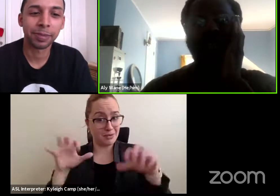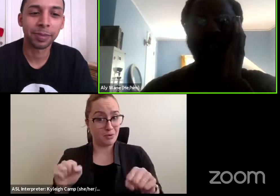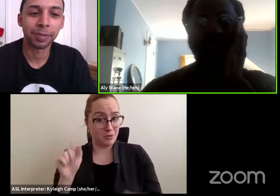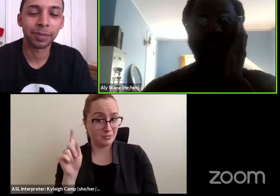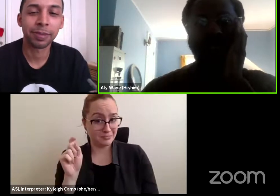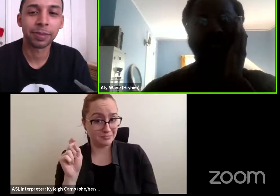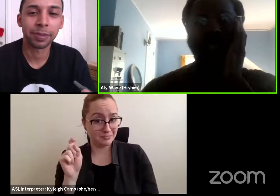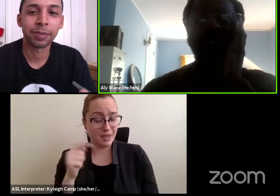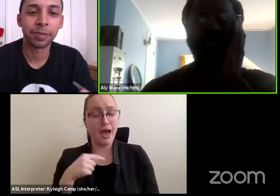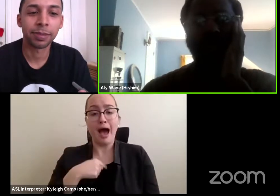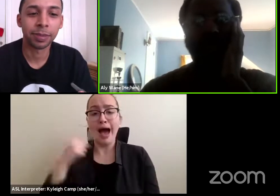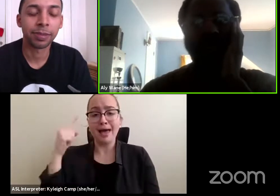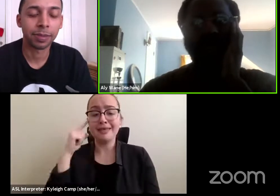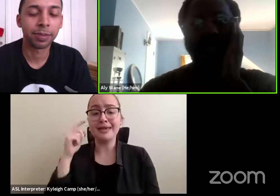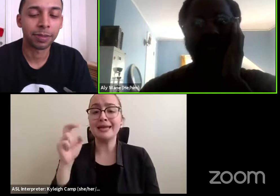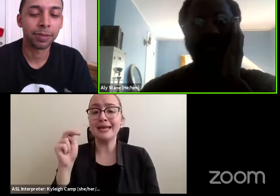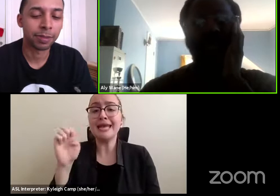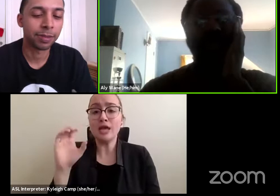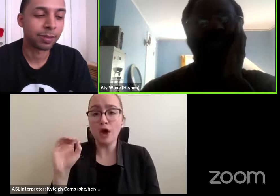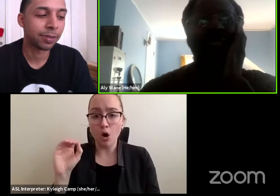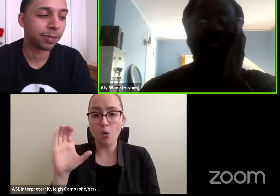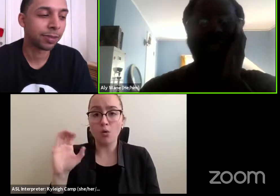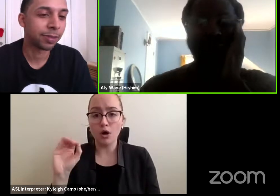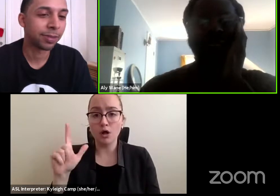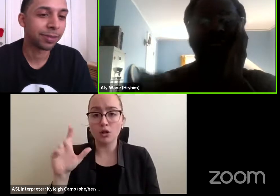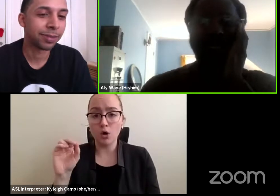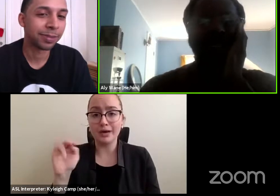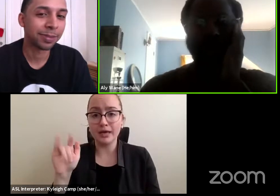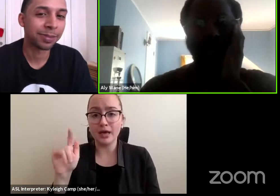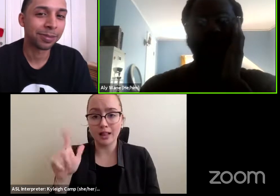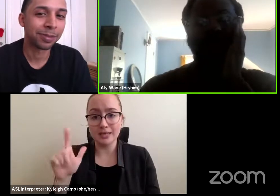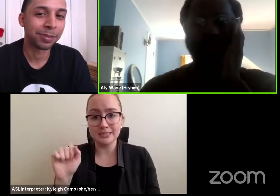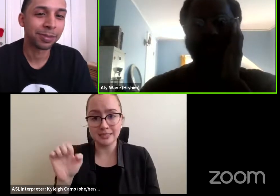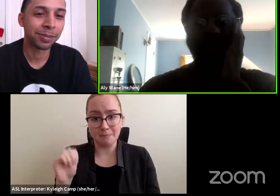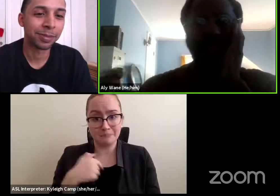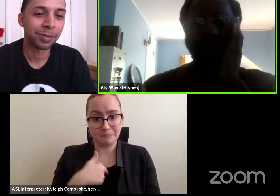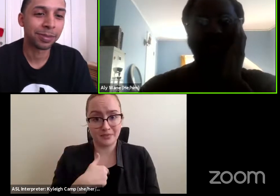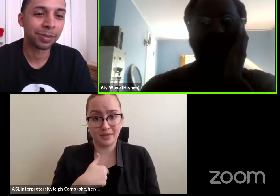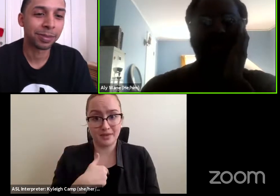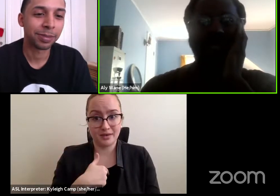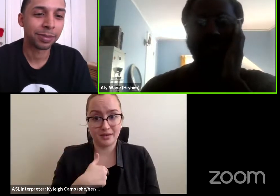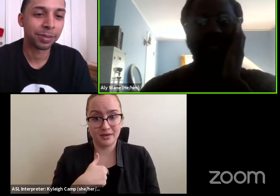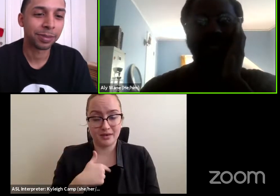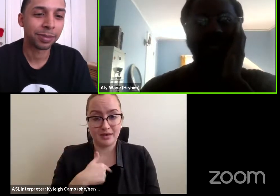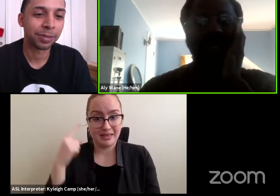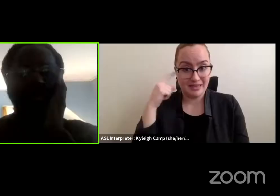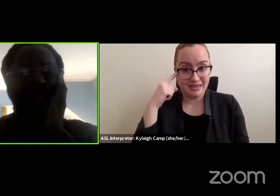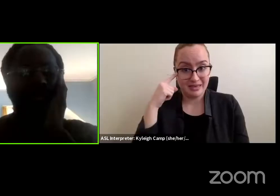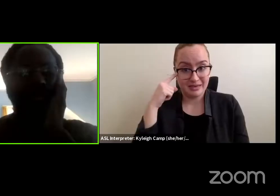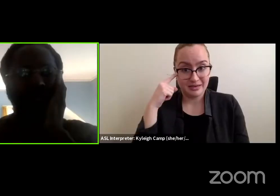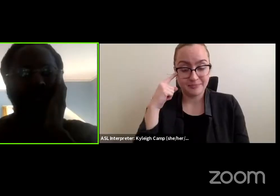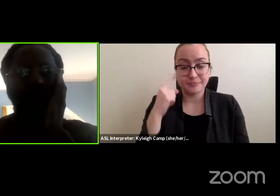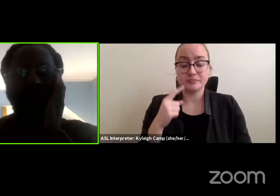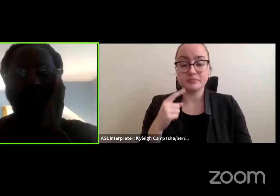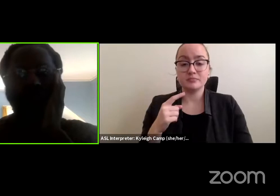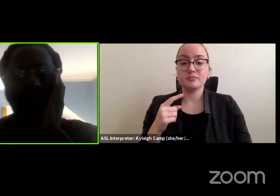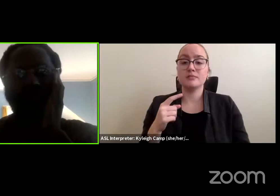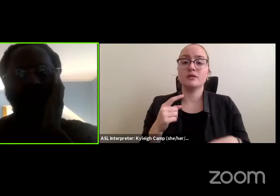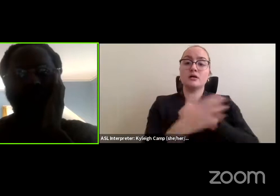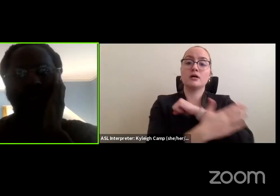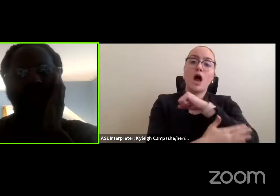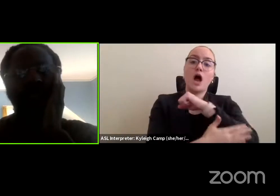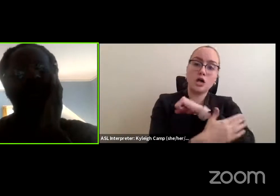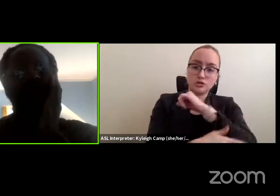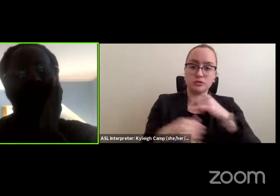and that's the issue. You know, as we're talking about borders and countries and everything, like, the one